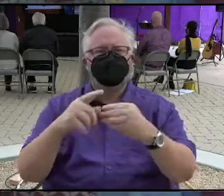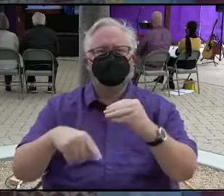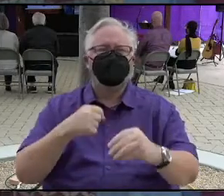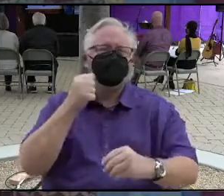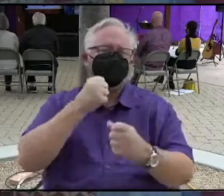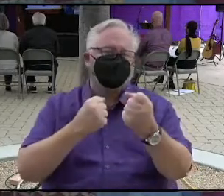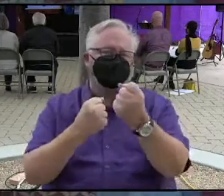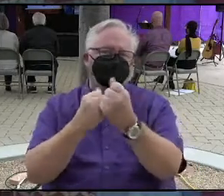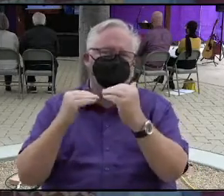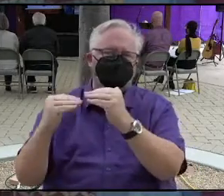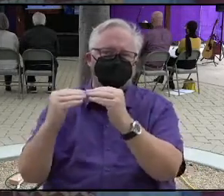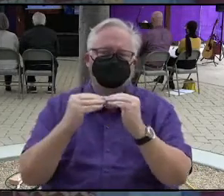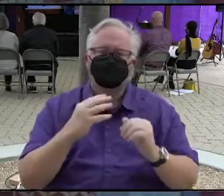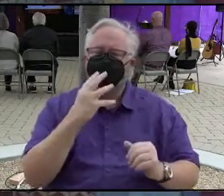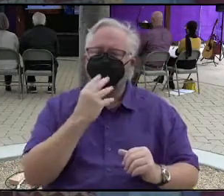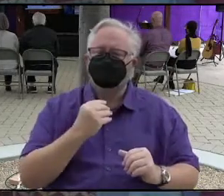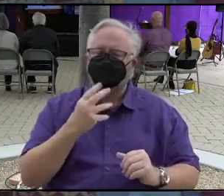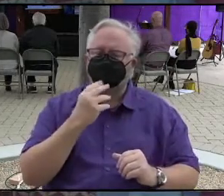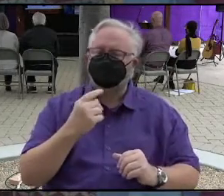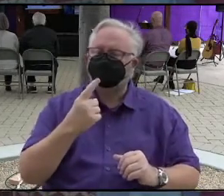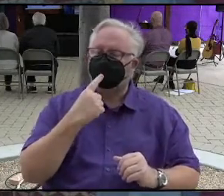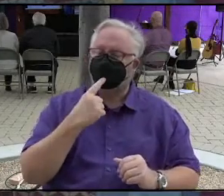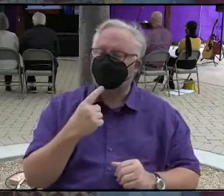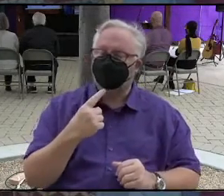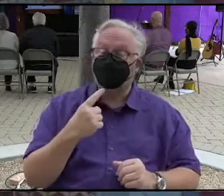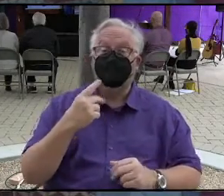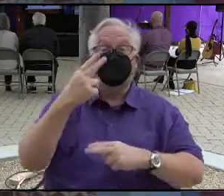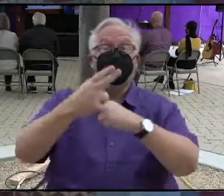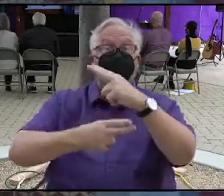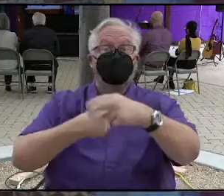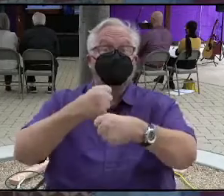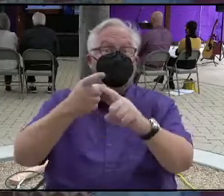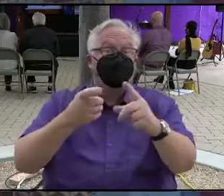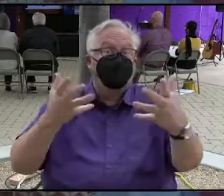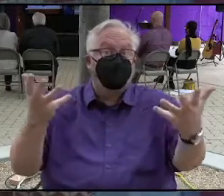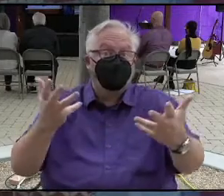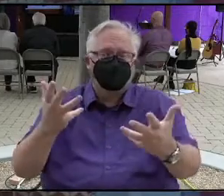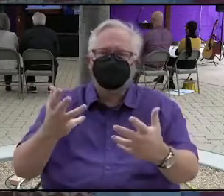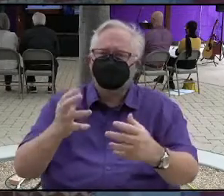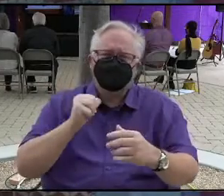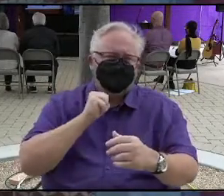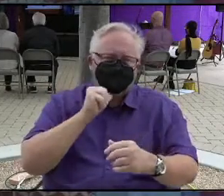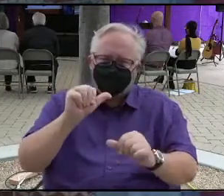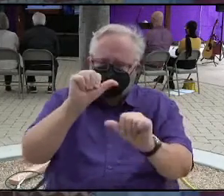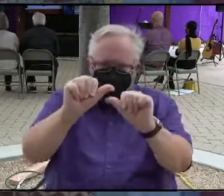"The universe is made of stories, not atoms."